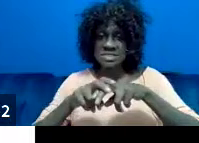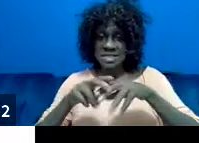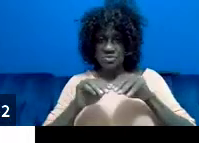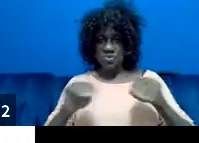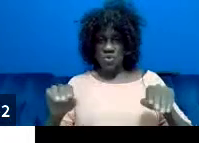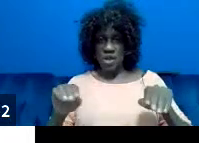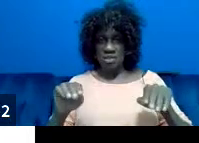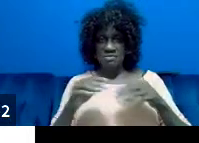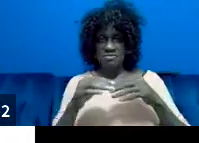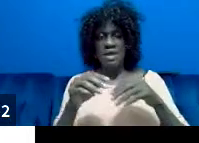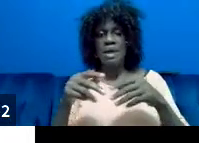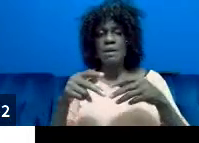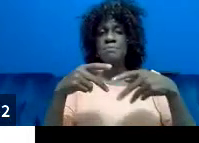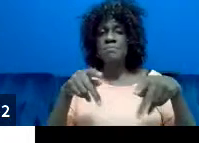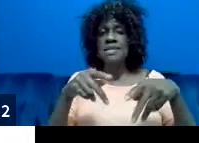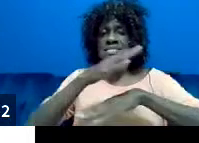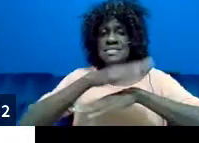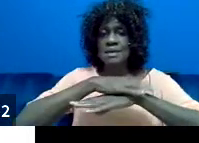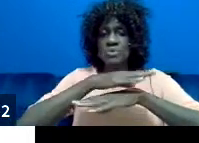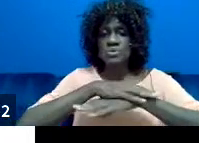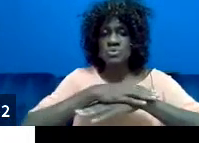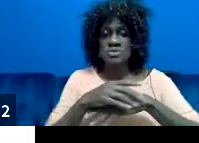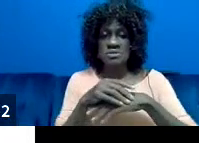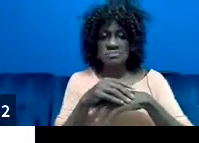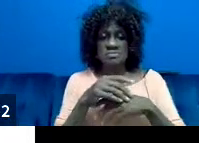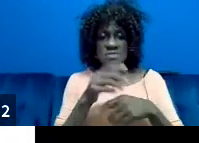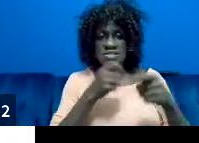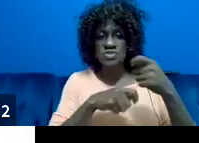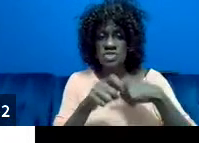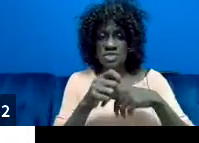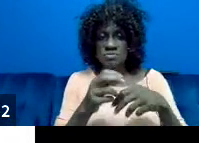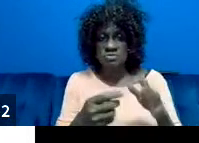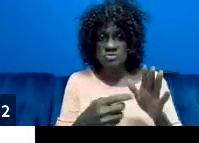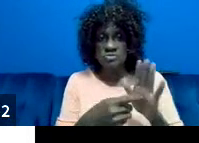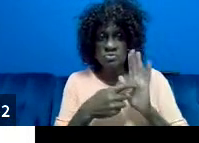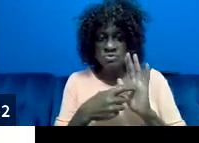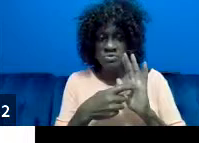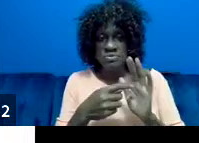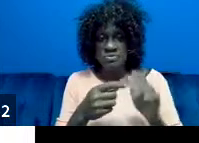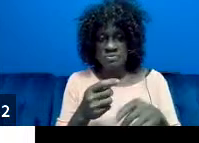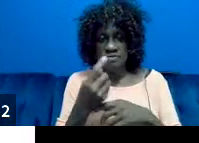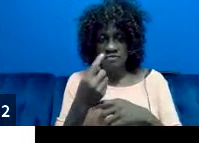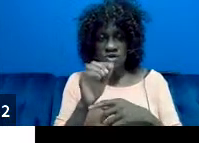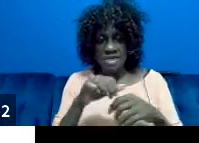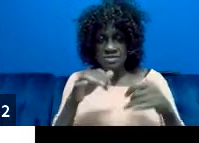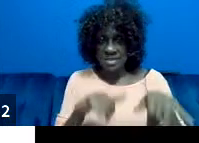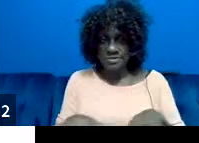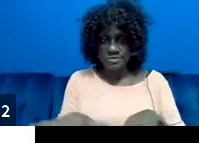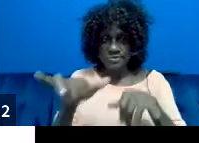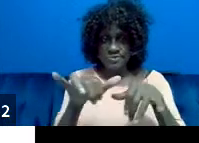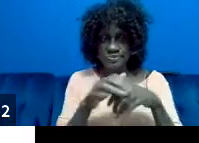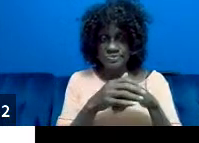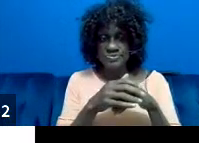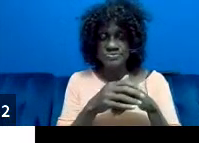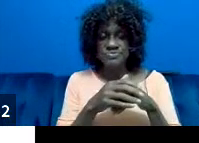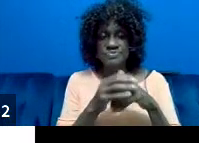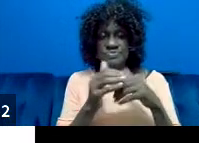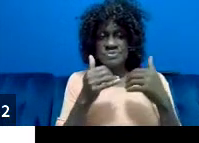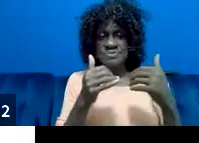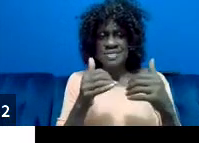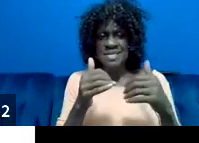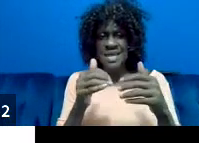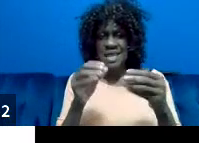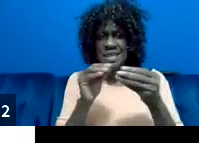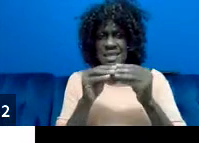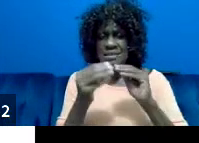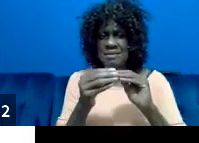and play tables and reach range requirements are also advisory in the standards. Moving on to